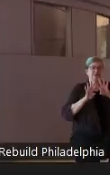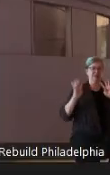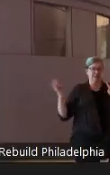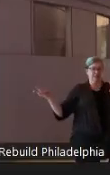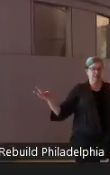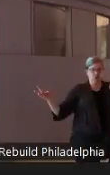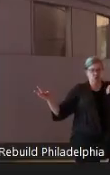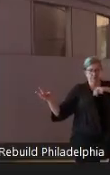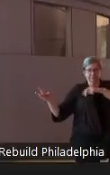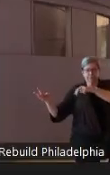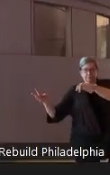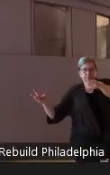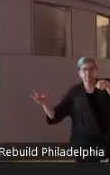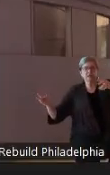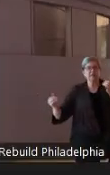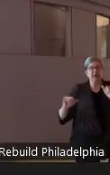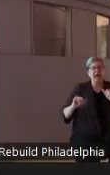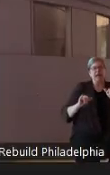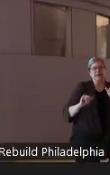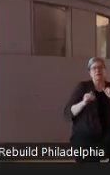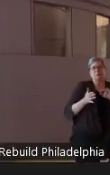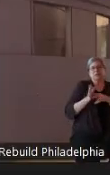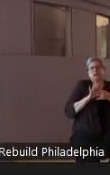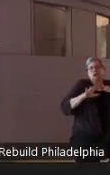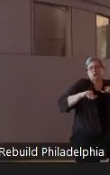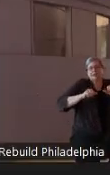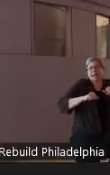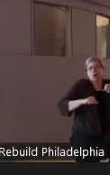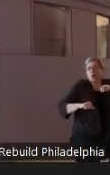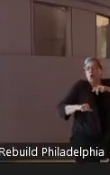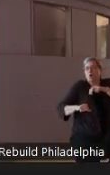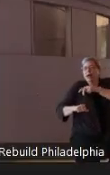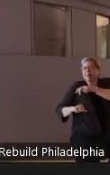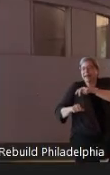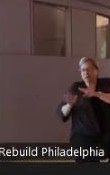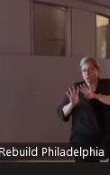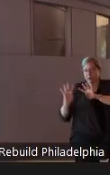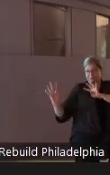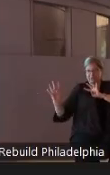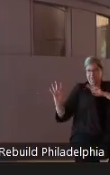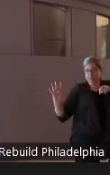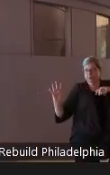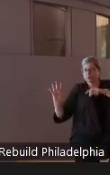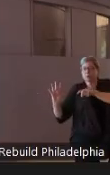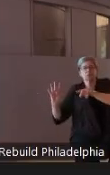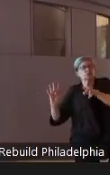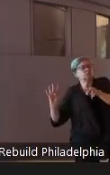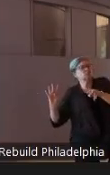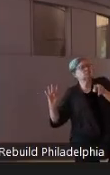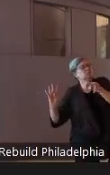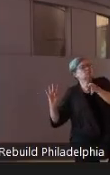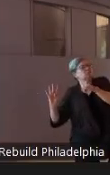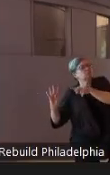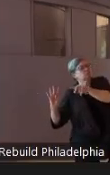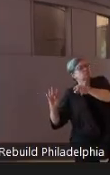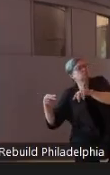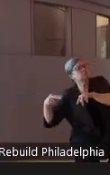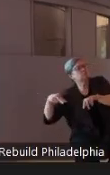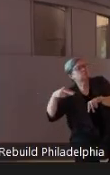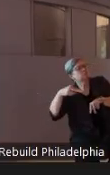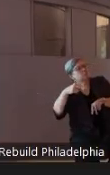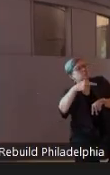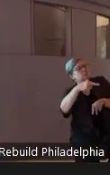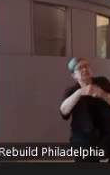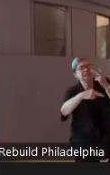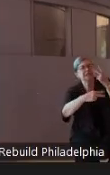fence. And that allows children to walk around the outside, observe all of the action on the inside